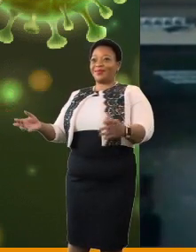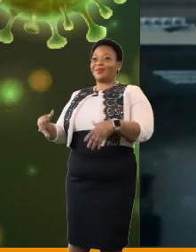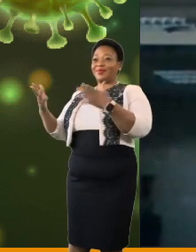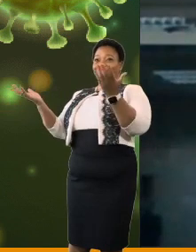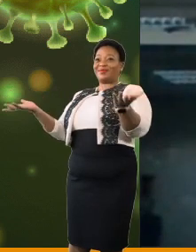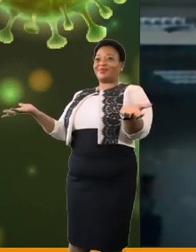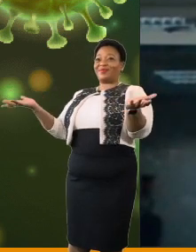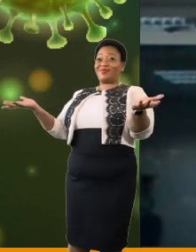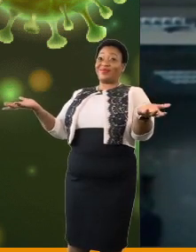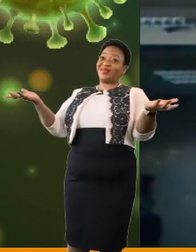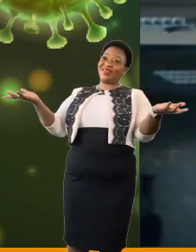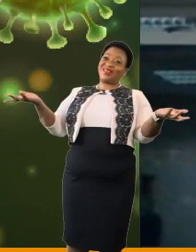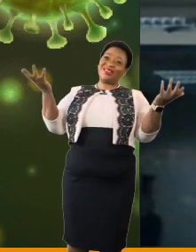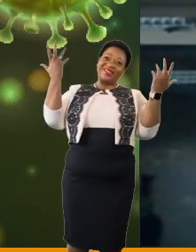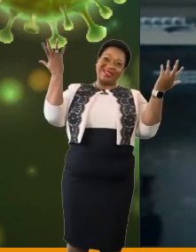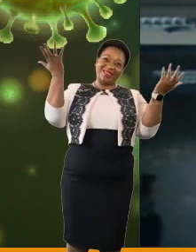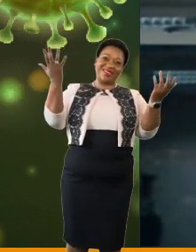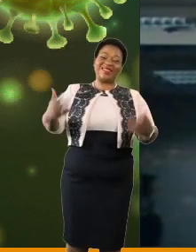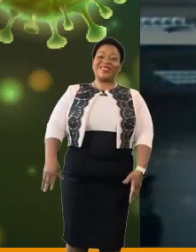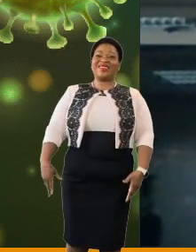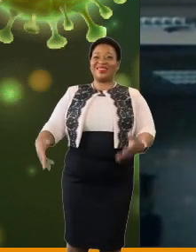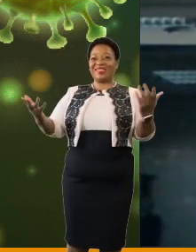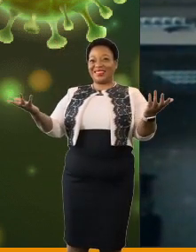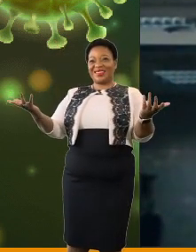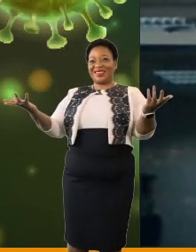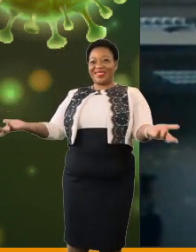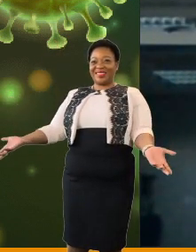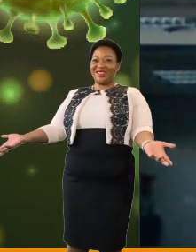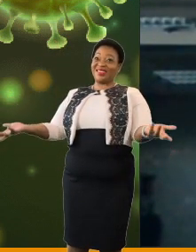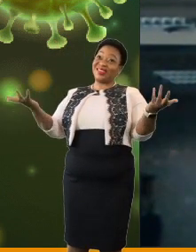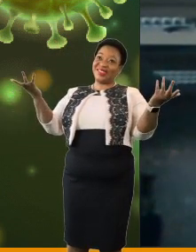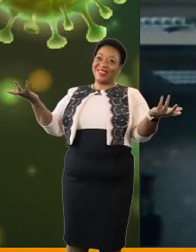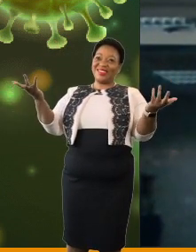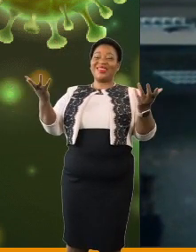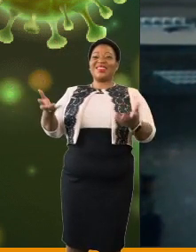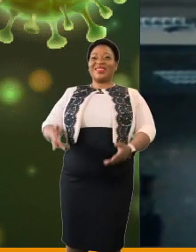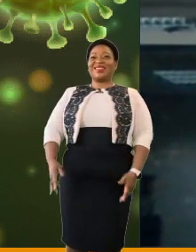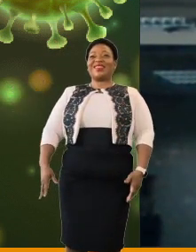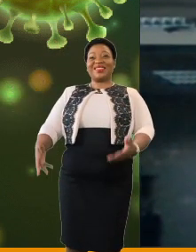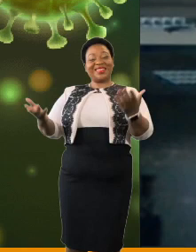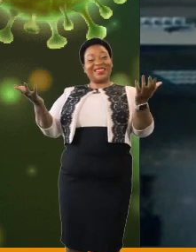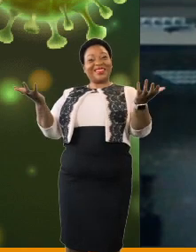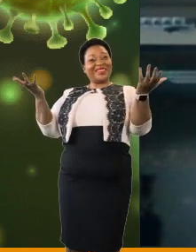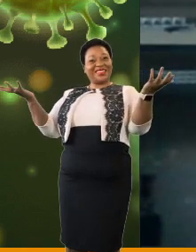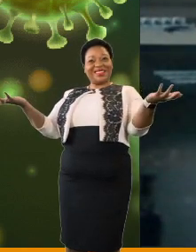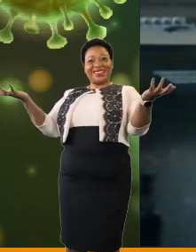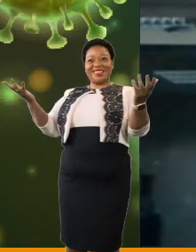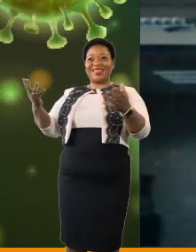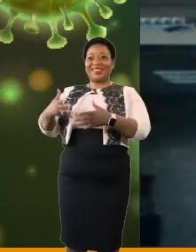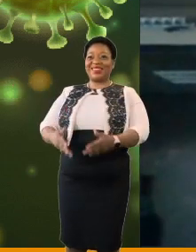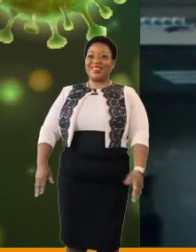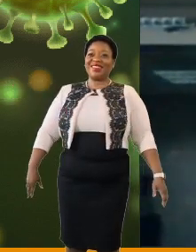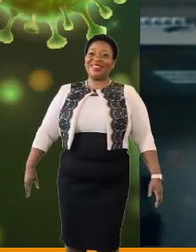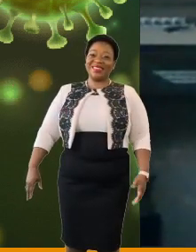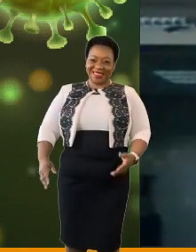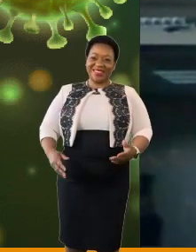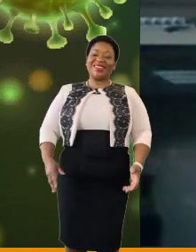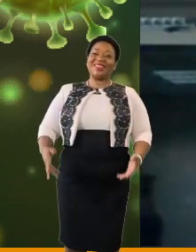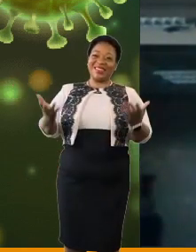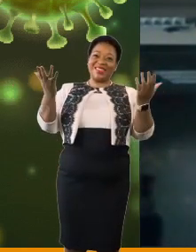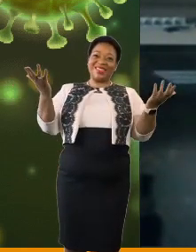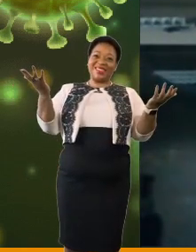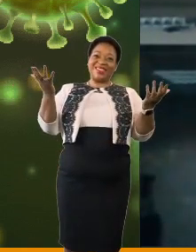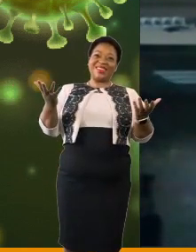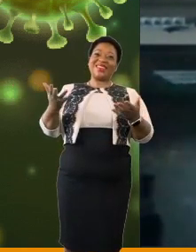www.tikzn.co.za. So we're hoping that tomorrow by midday, everything will be uploaded, including the links for the rest of the